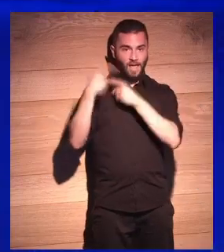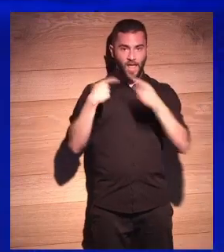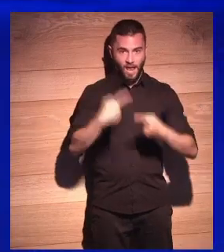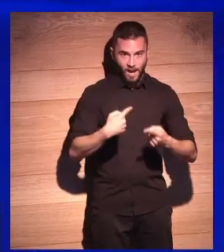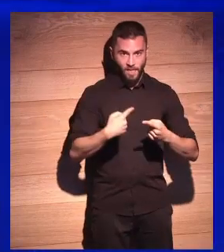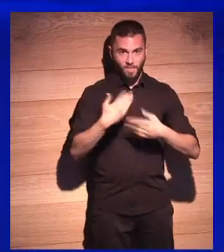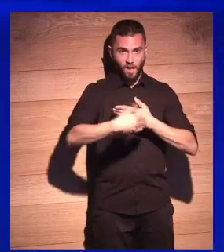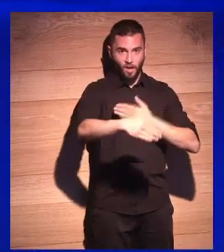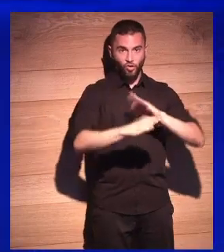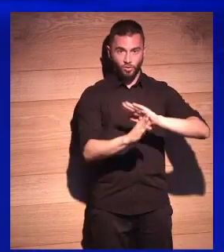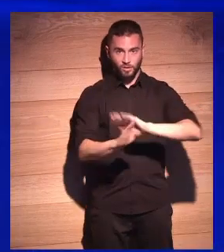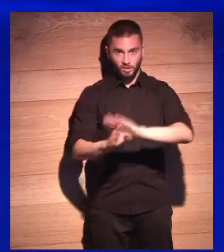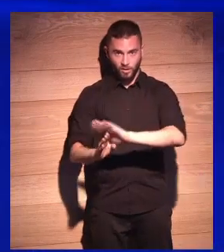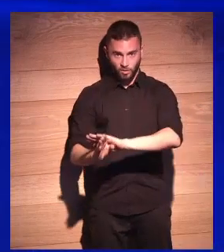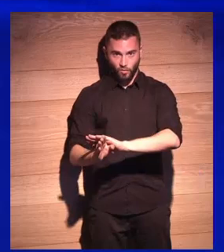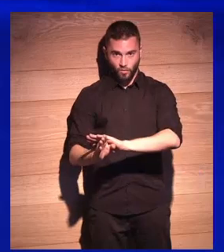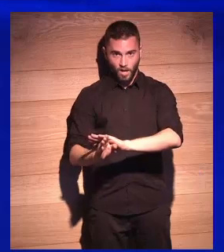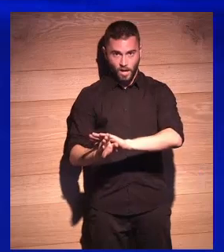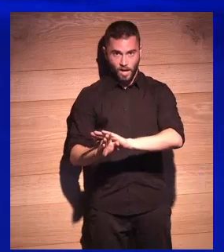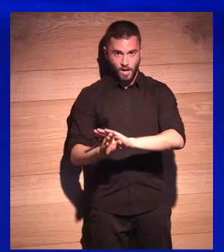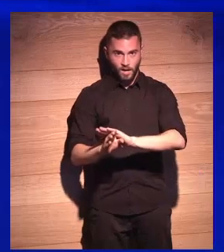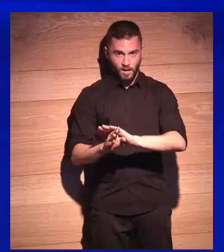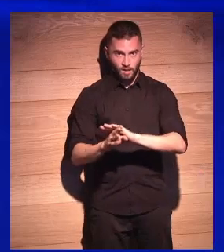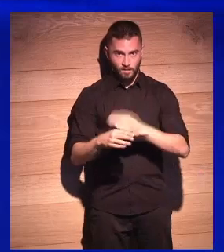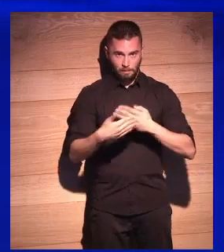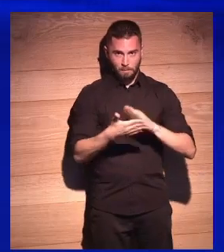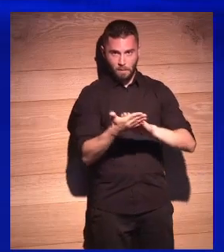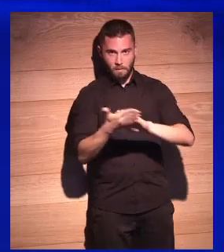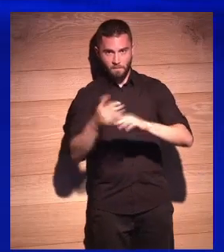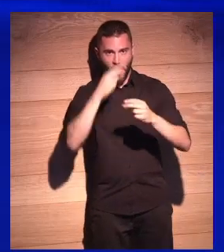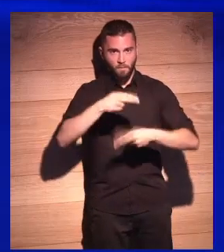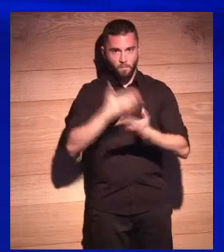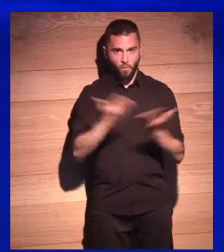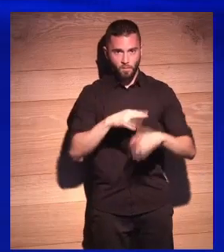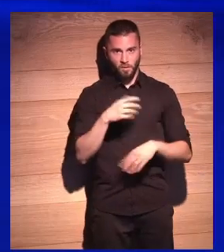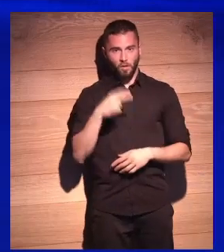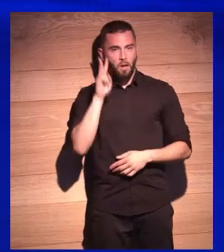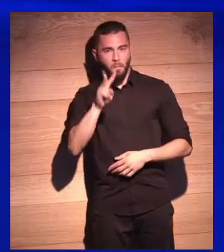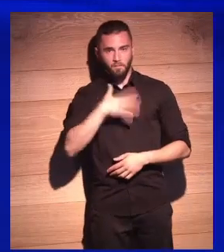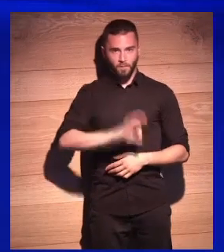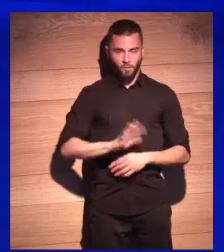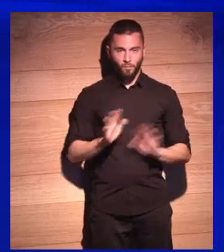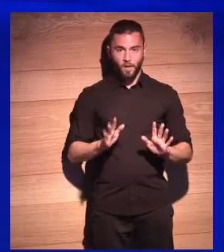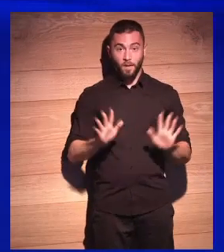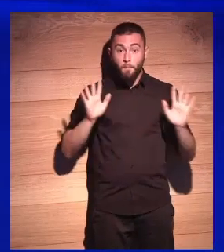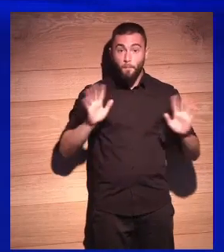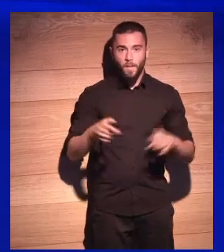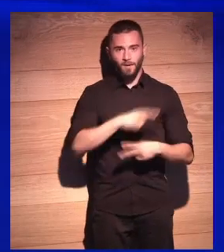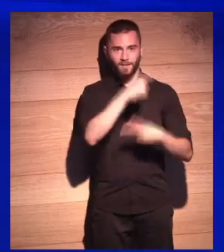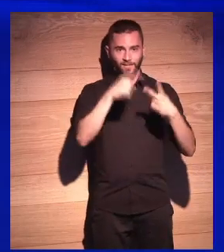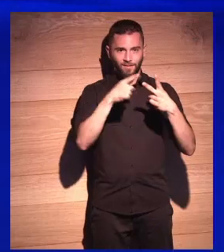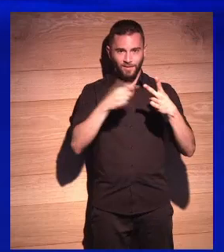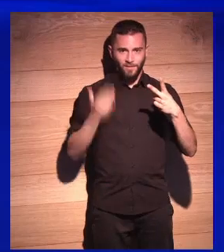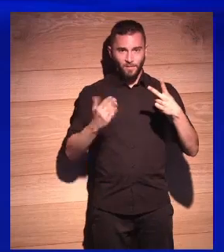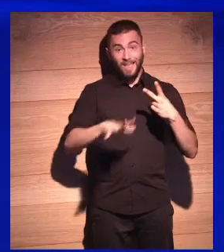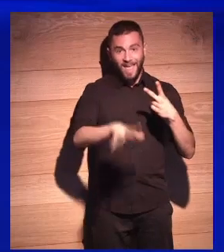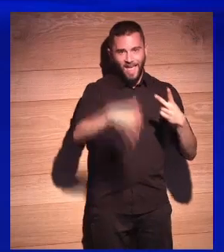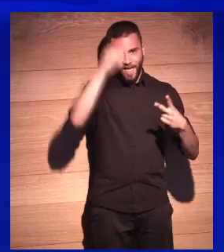yet to maintain the heritage in a repository that in not so long will be public and you will be able to consult, but that you